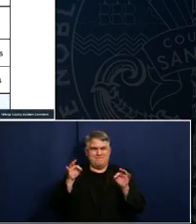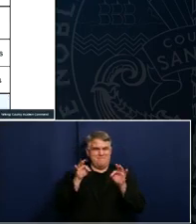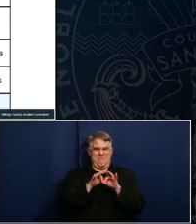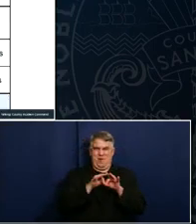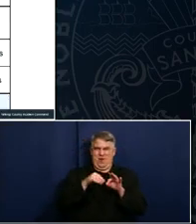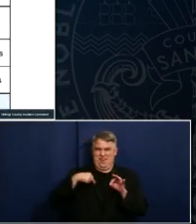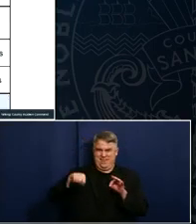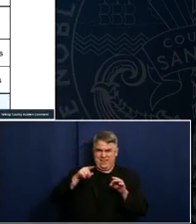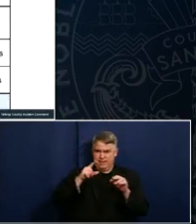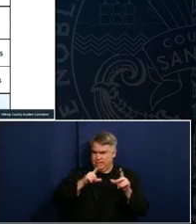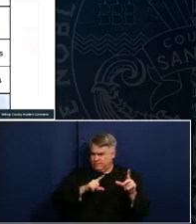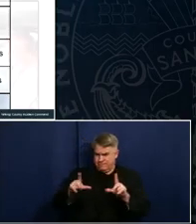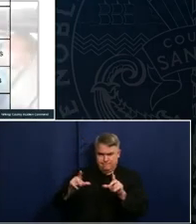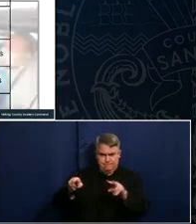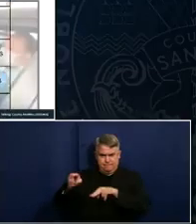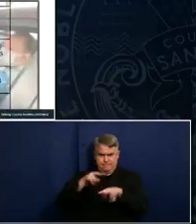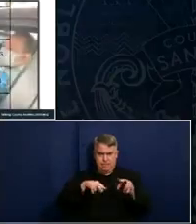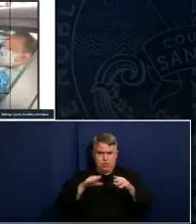most. Next slide.